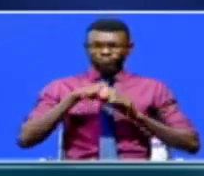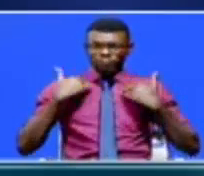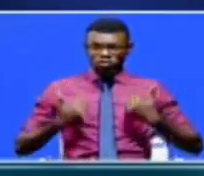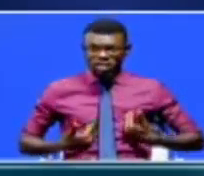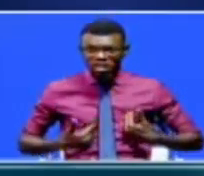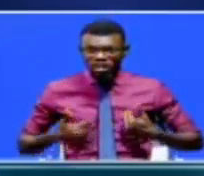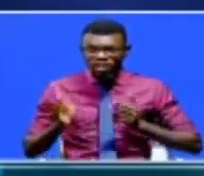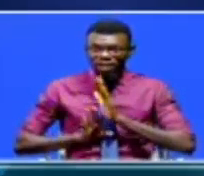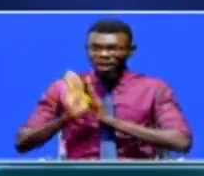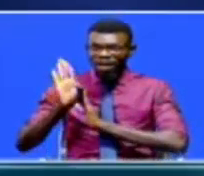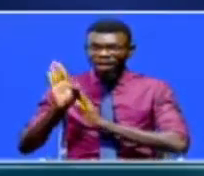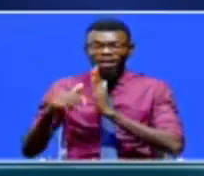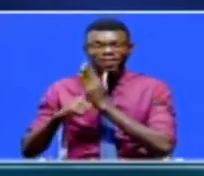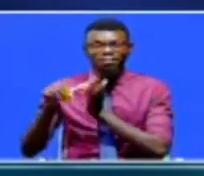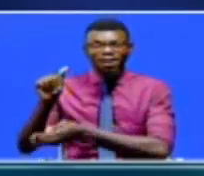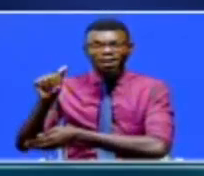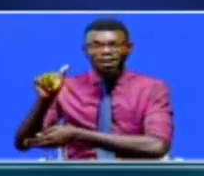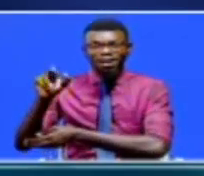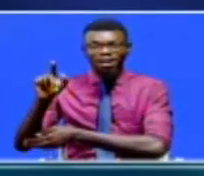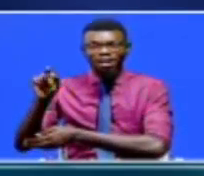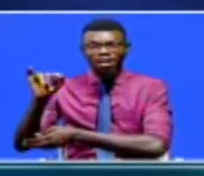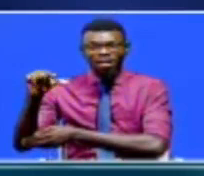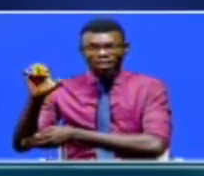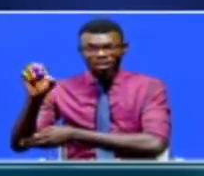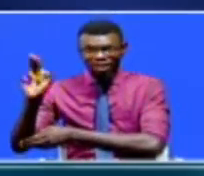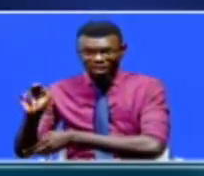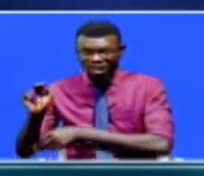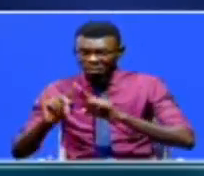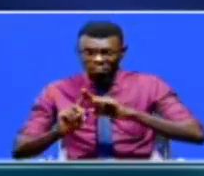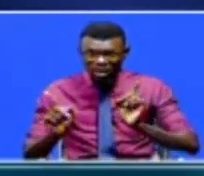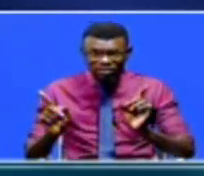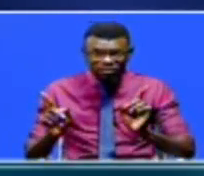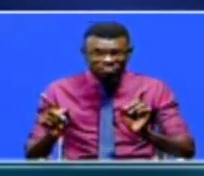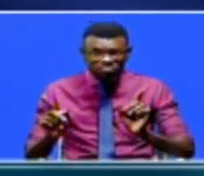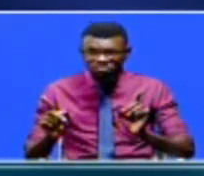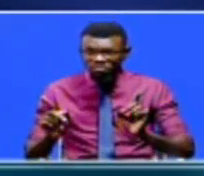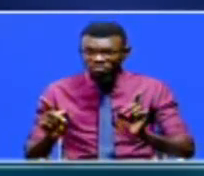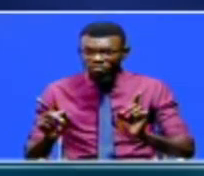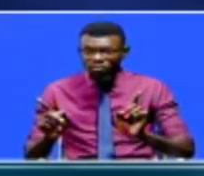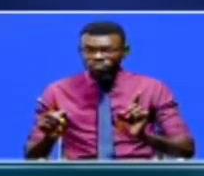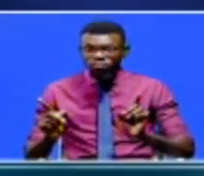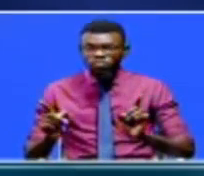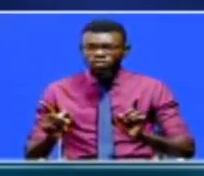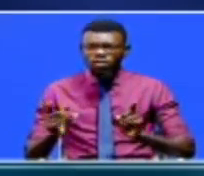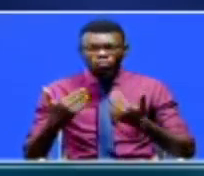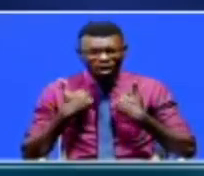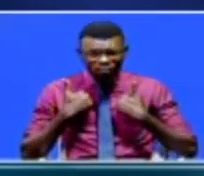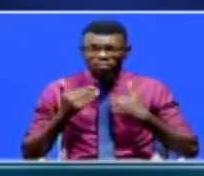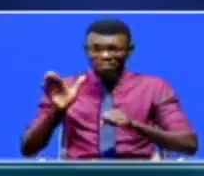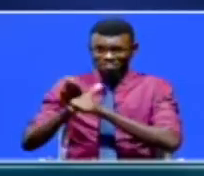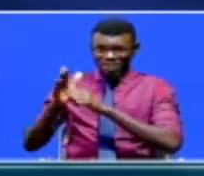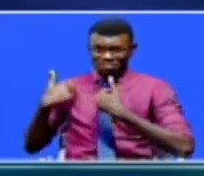However, it is not within its own pitfalls, one of them being that most of the